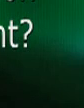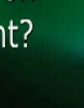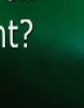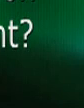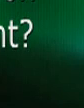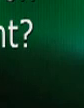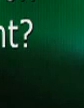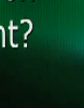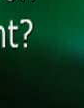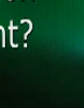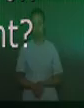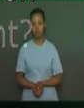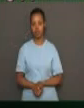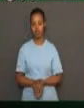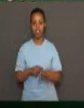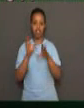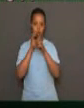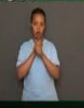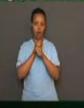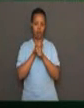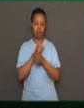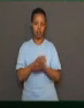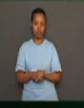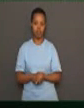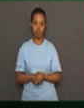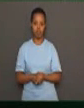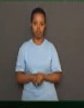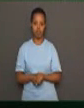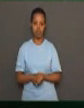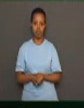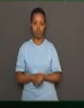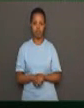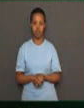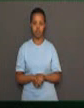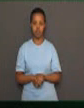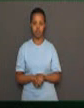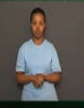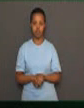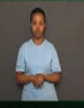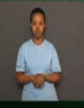Time's up.